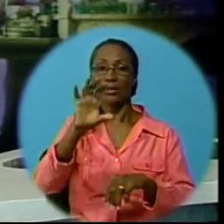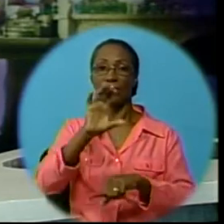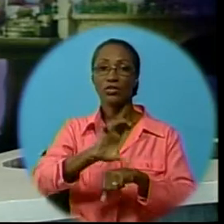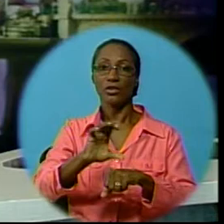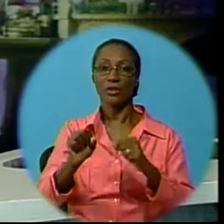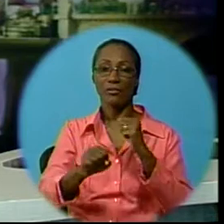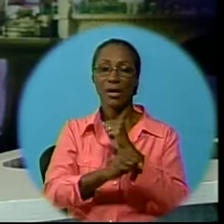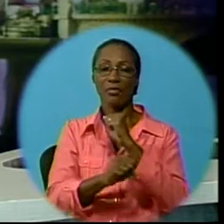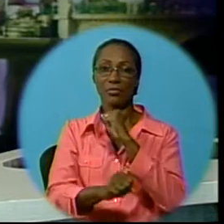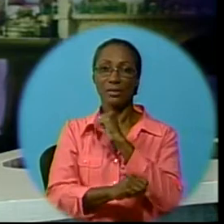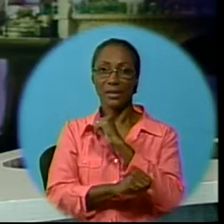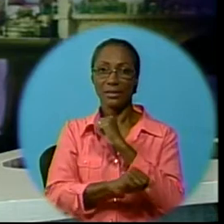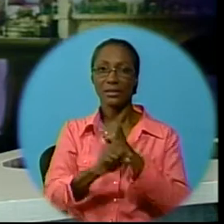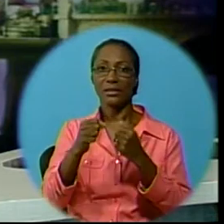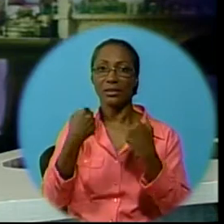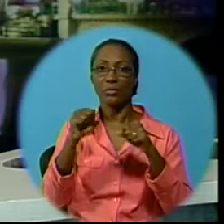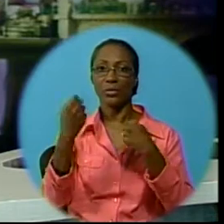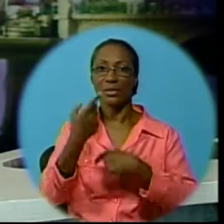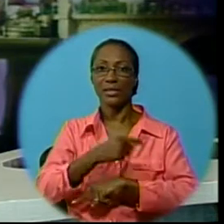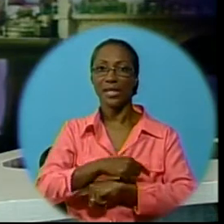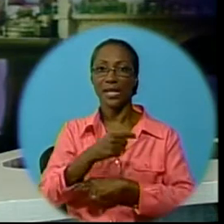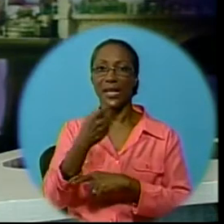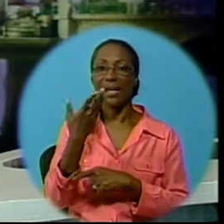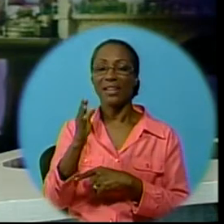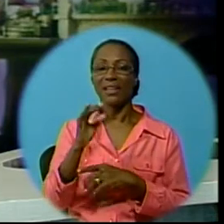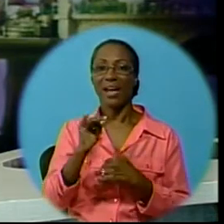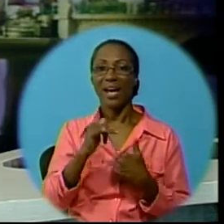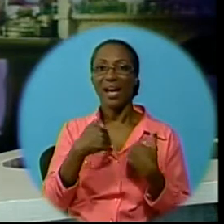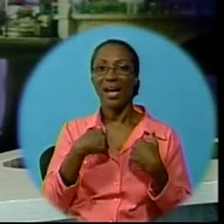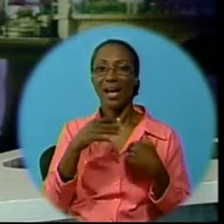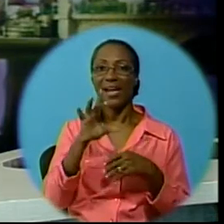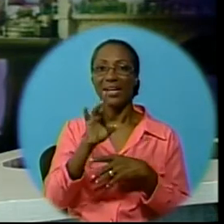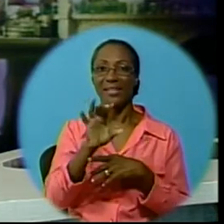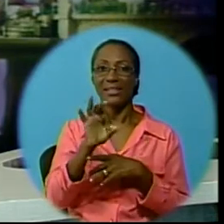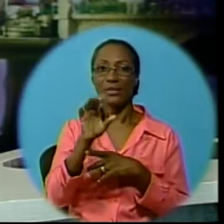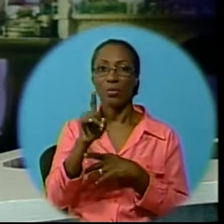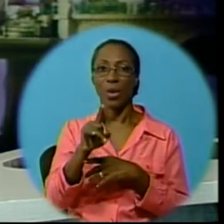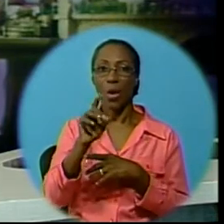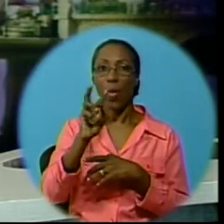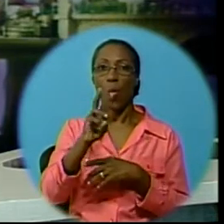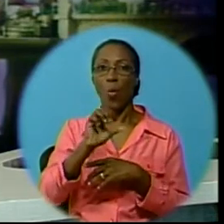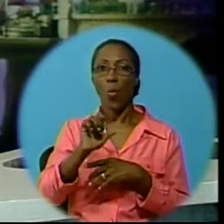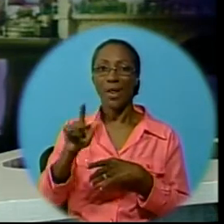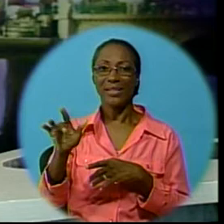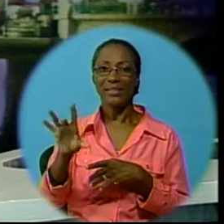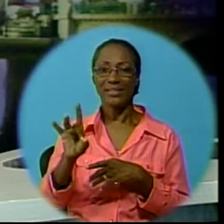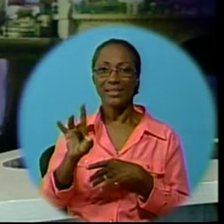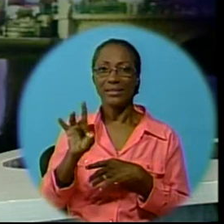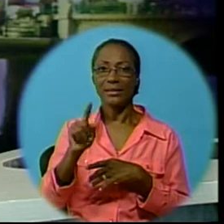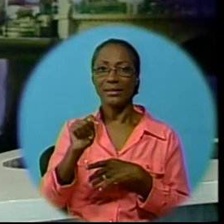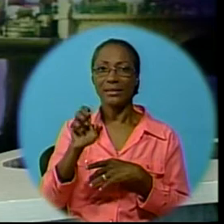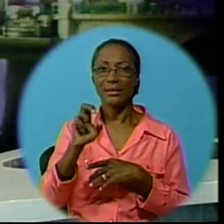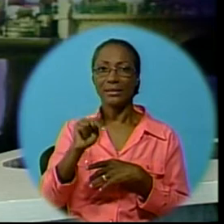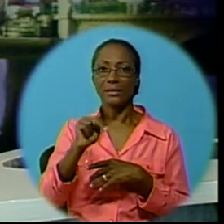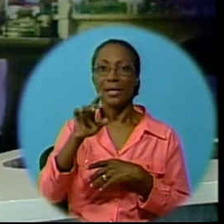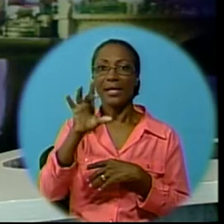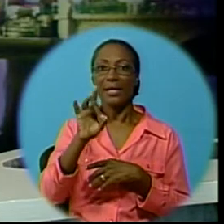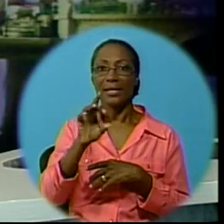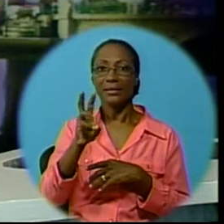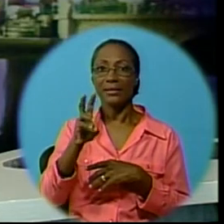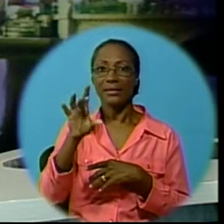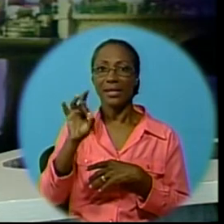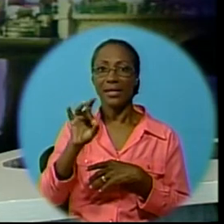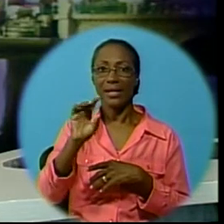National Stadium. They amassed 891.5 points, Wellington second on 868.5 points, third Ennis